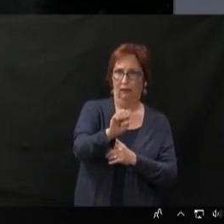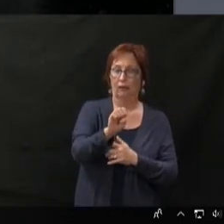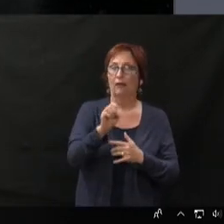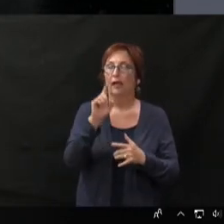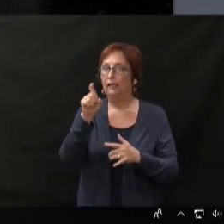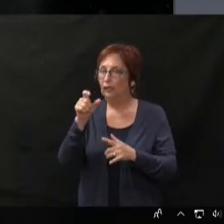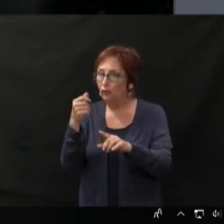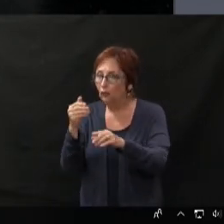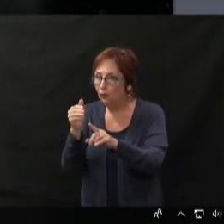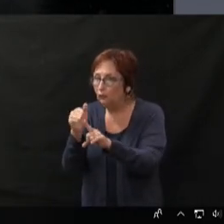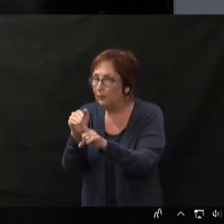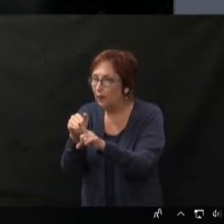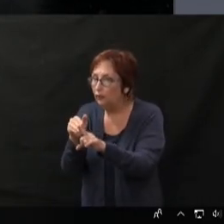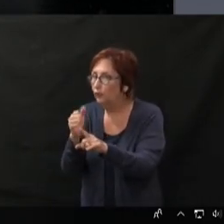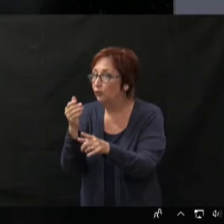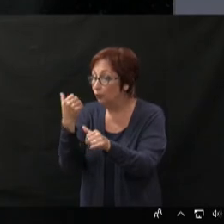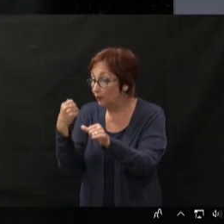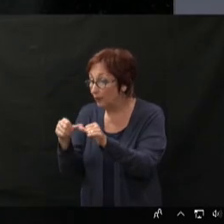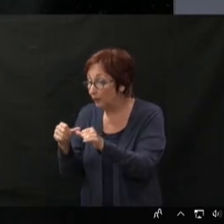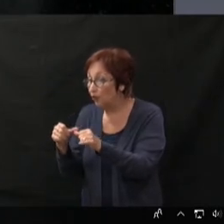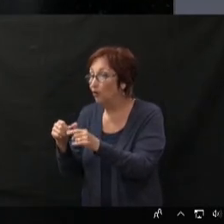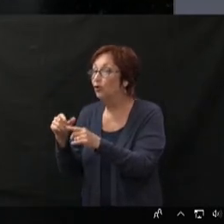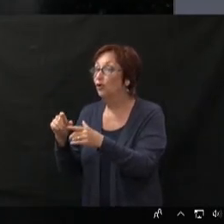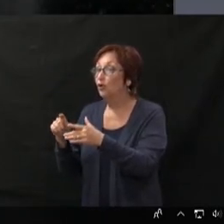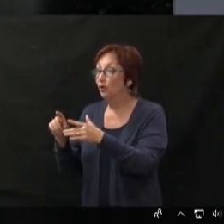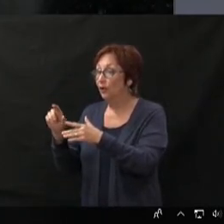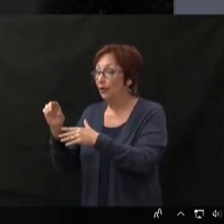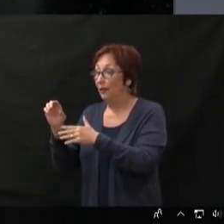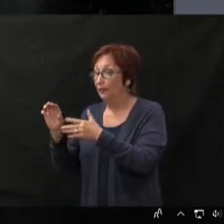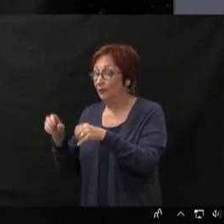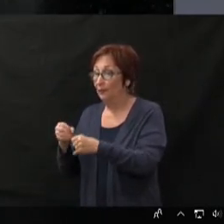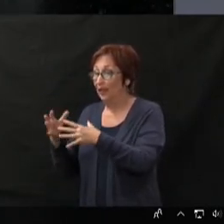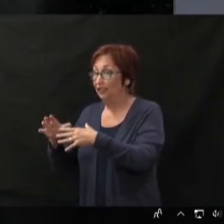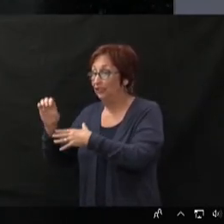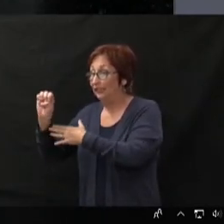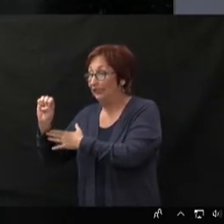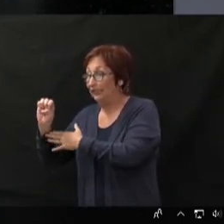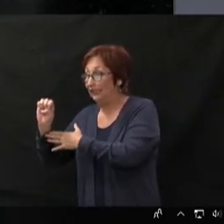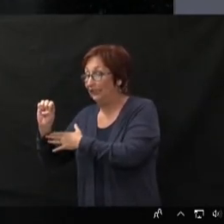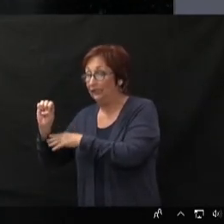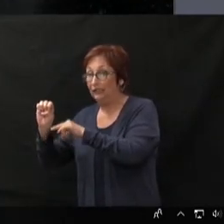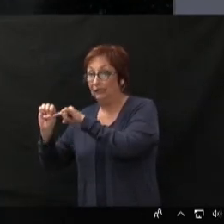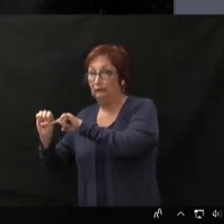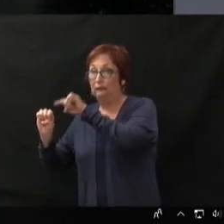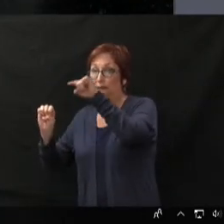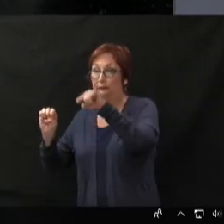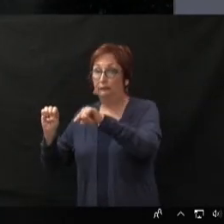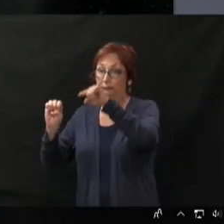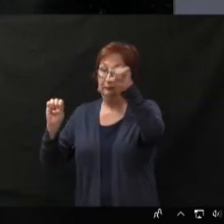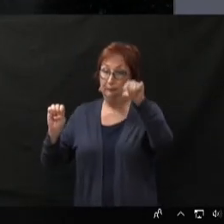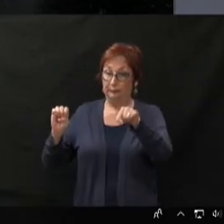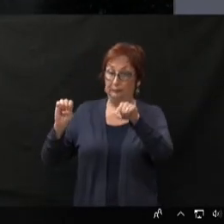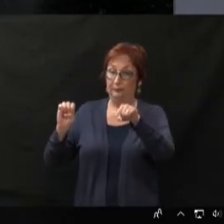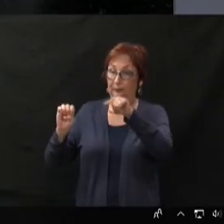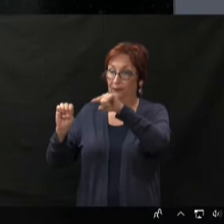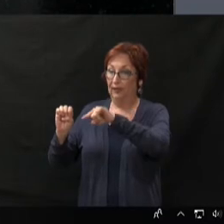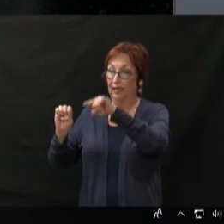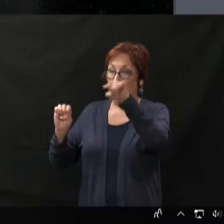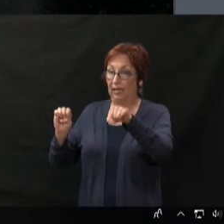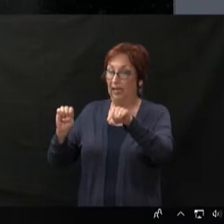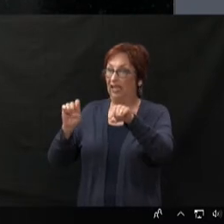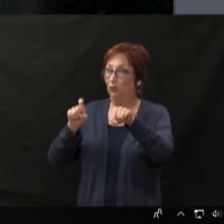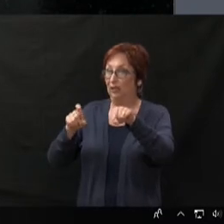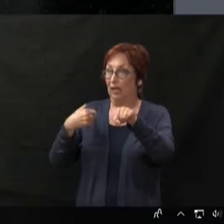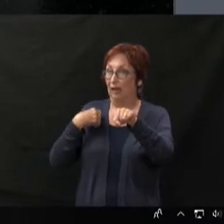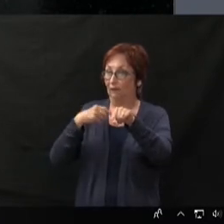E, you start with E, jump back over one, and it has to be a vowel there. That's not a vowel, that's a